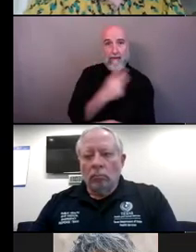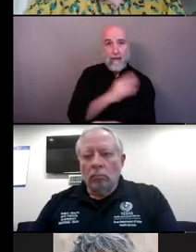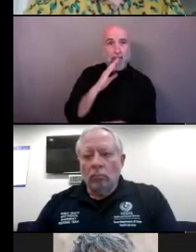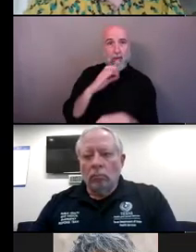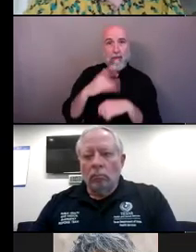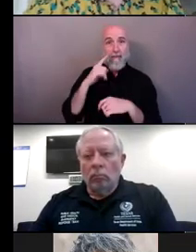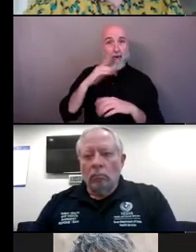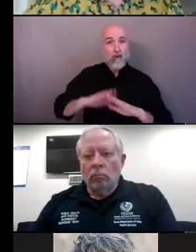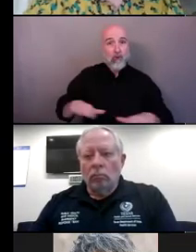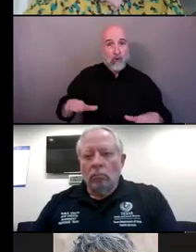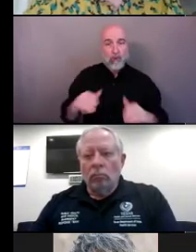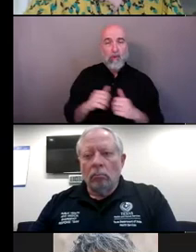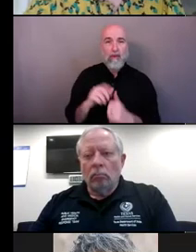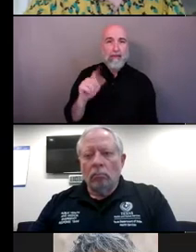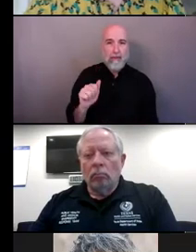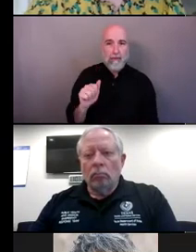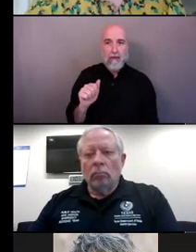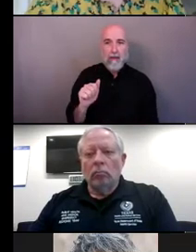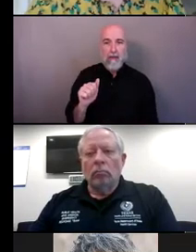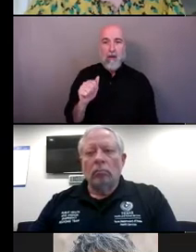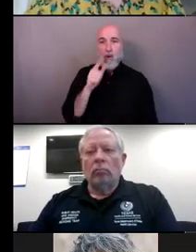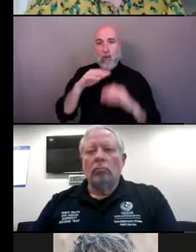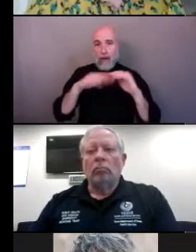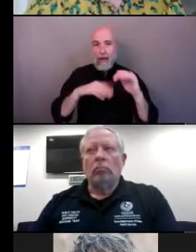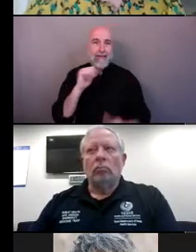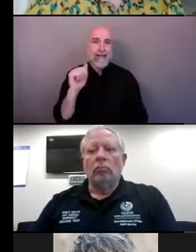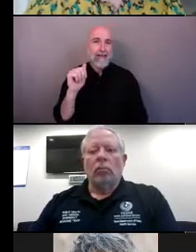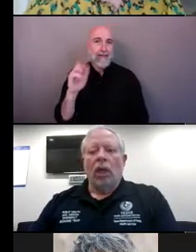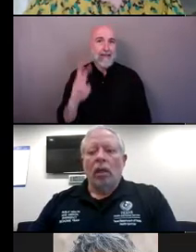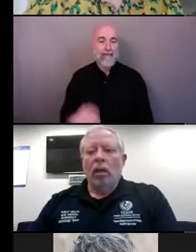for children with disabilities under the age of 16.